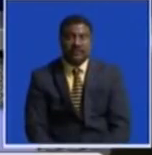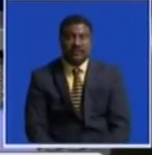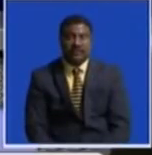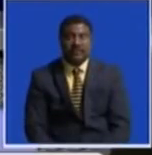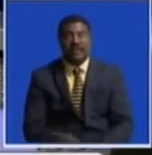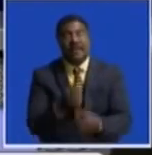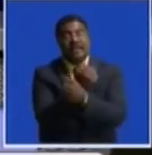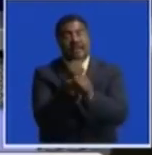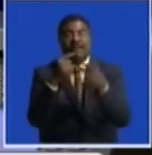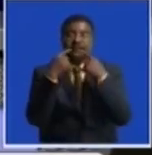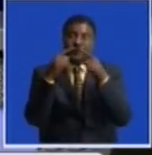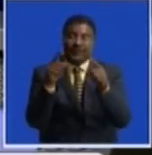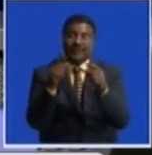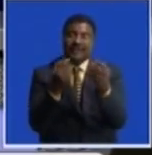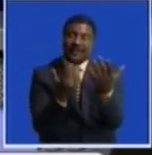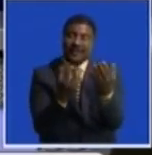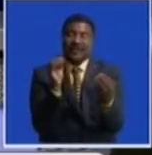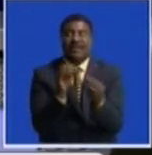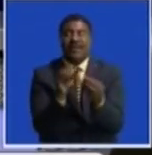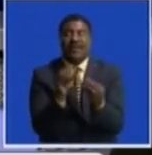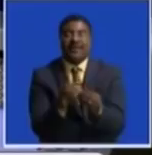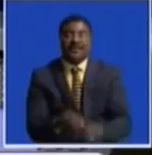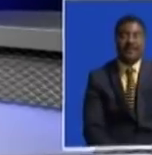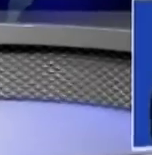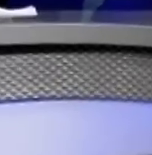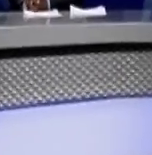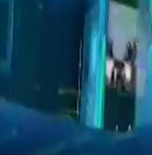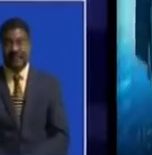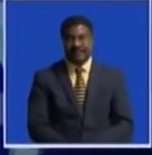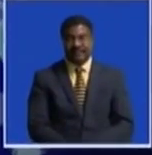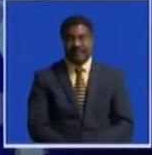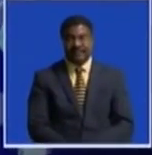Safety News is up next after this set of commercials.